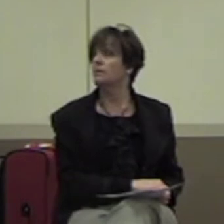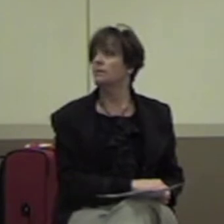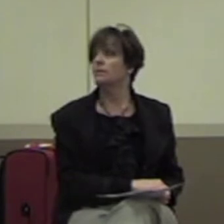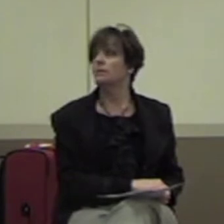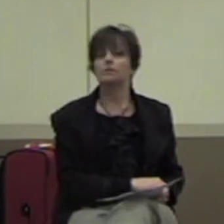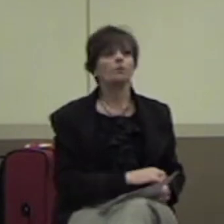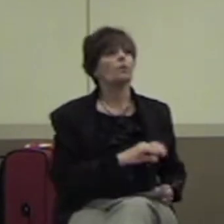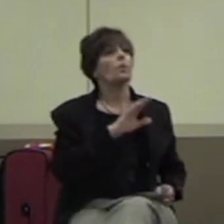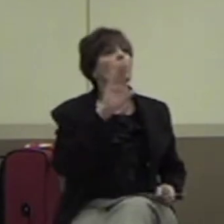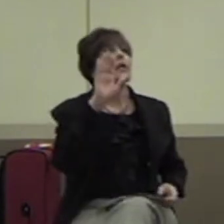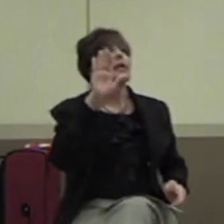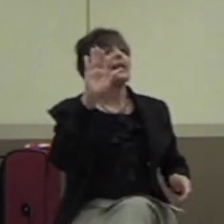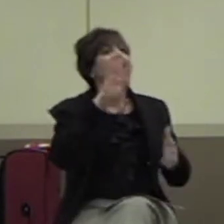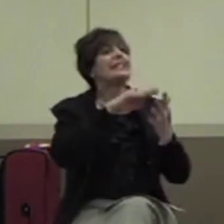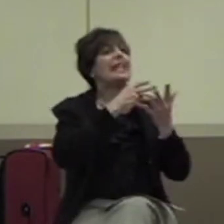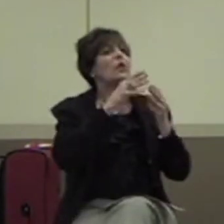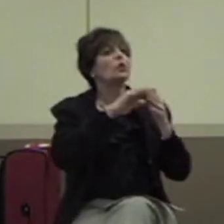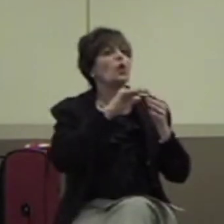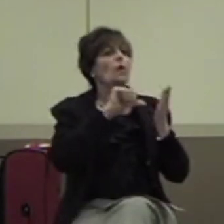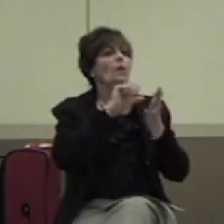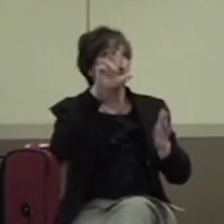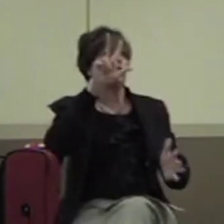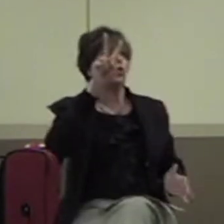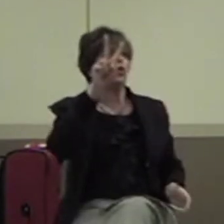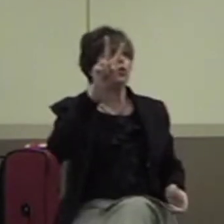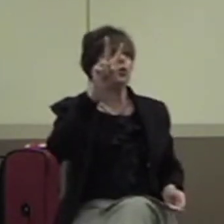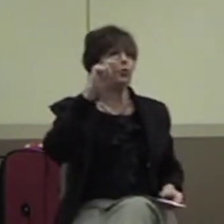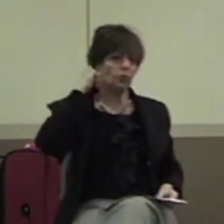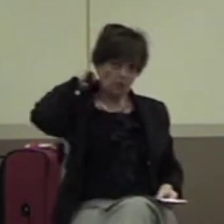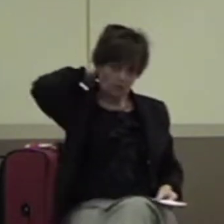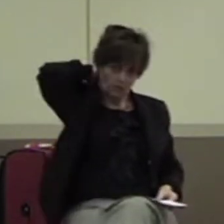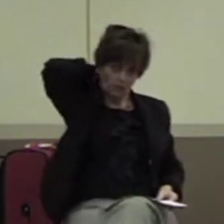His schedule is on page 32.